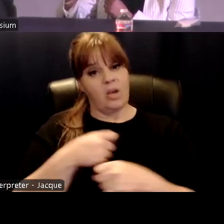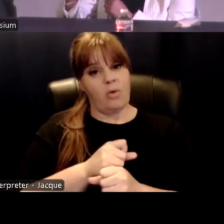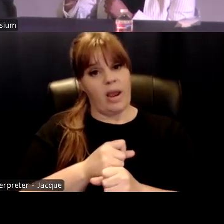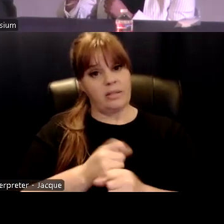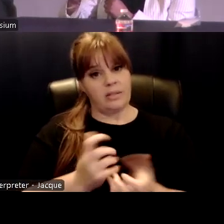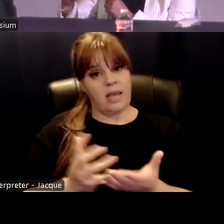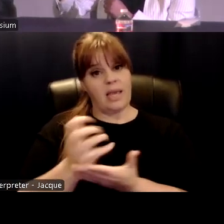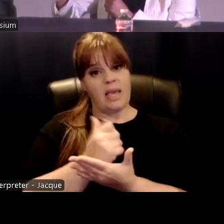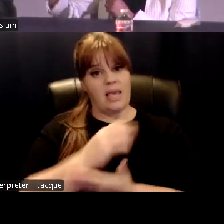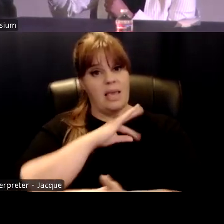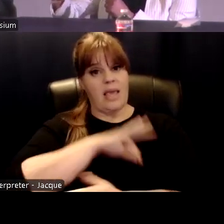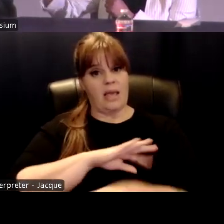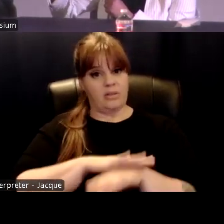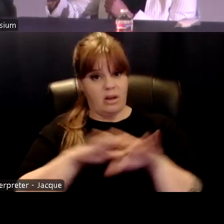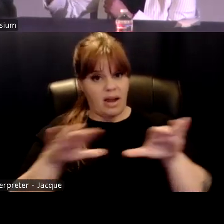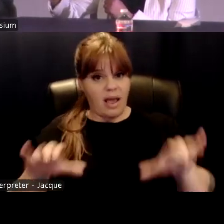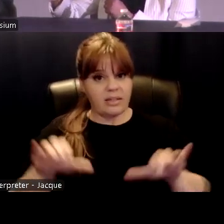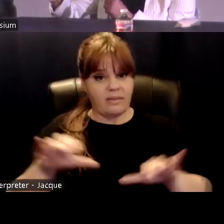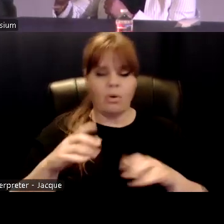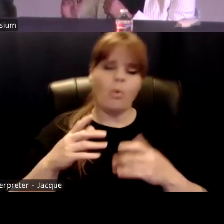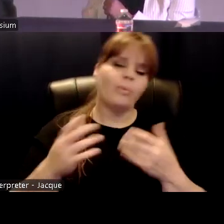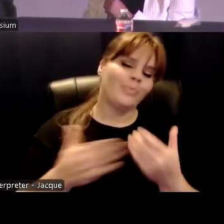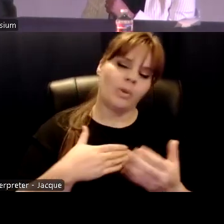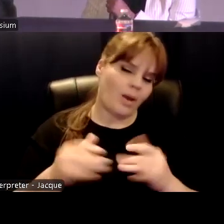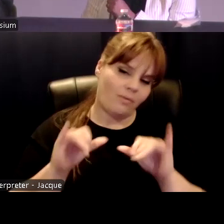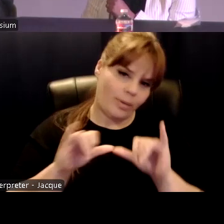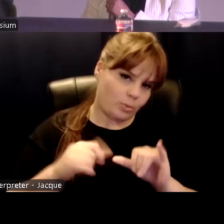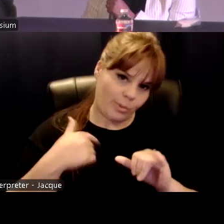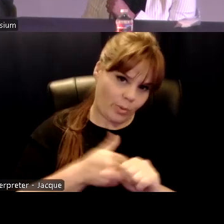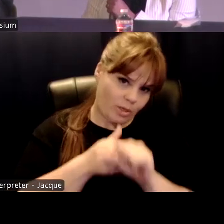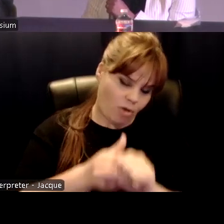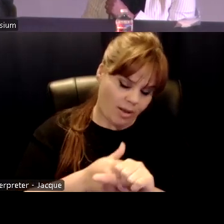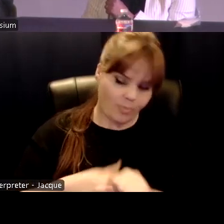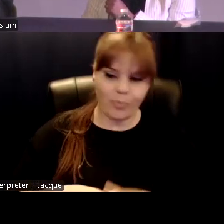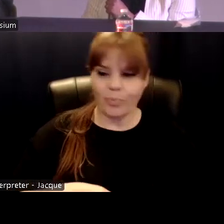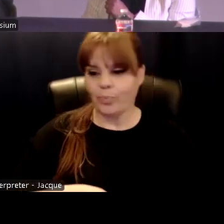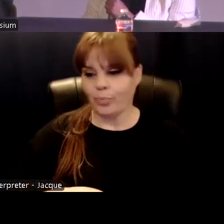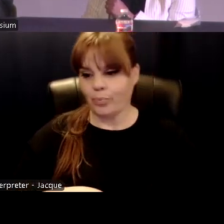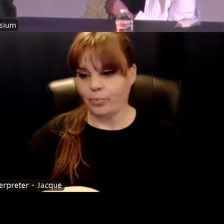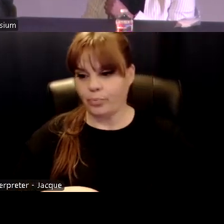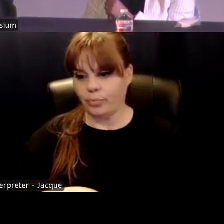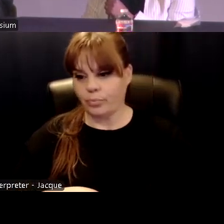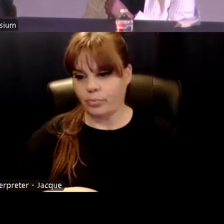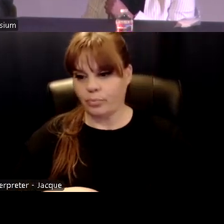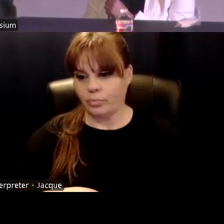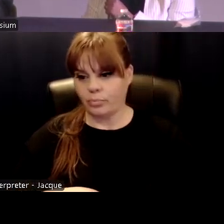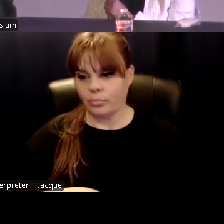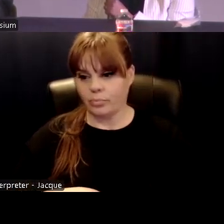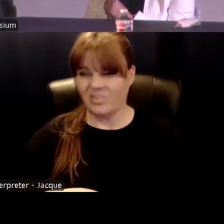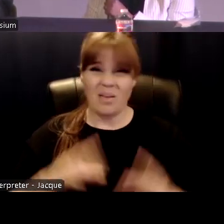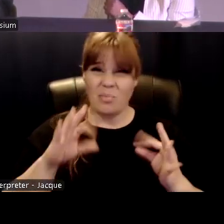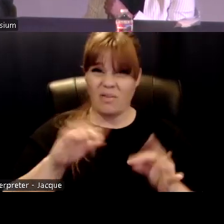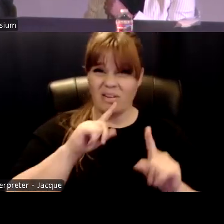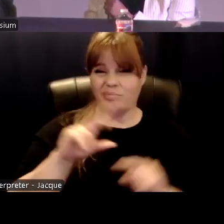activity, for example, or whatever measurement we're tracking? And it's not really a perfect answer, because I